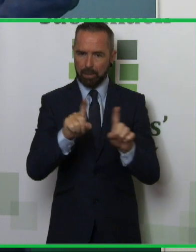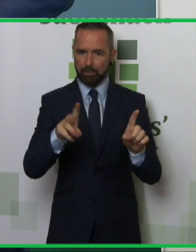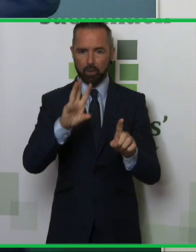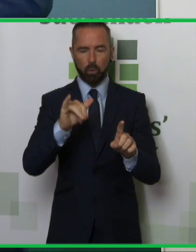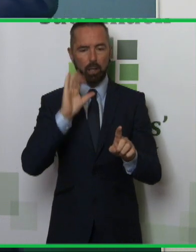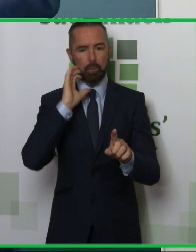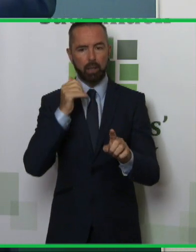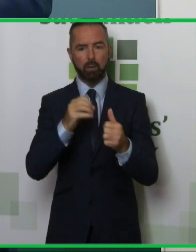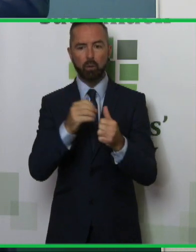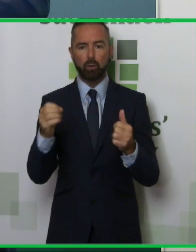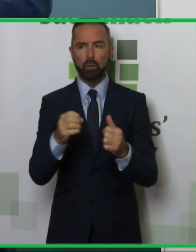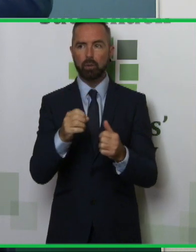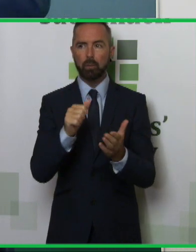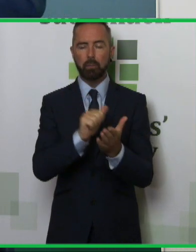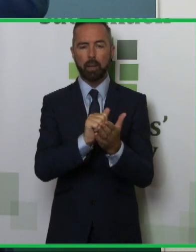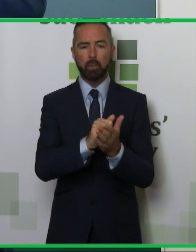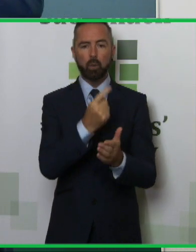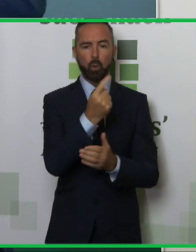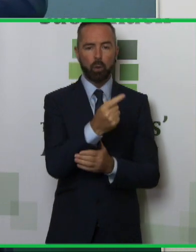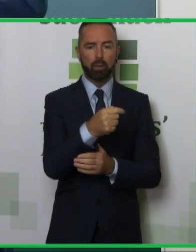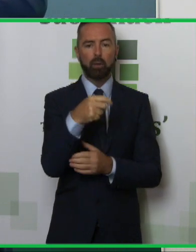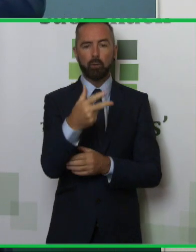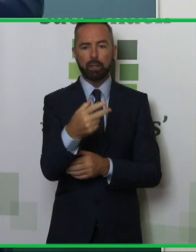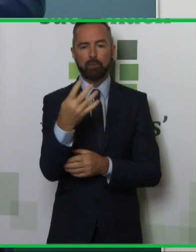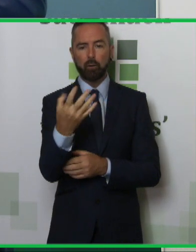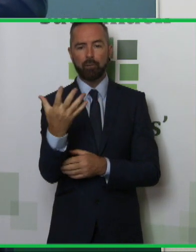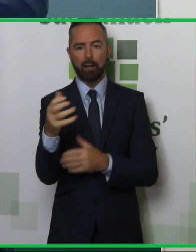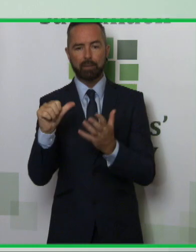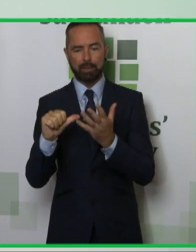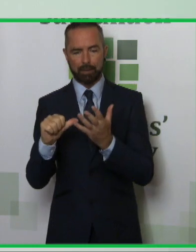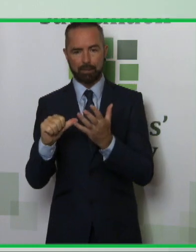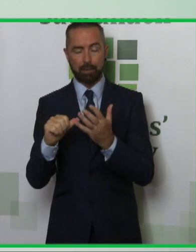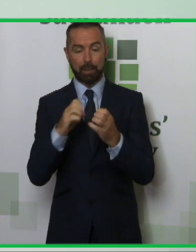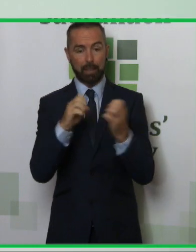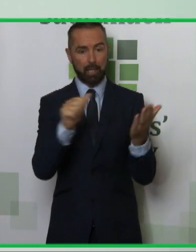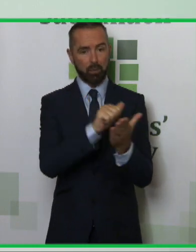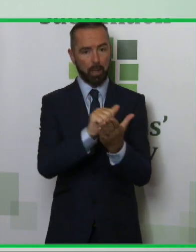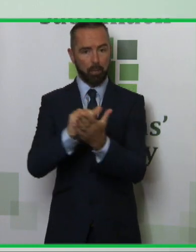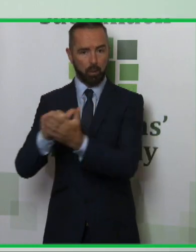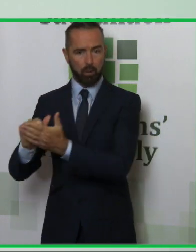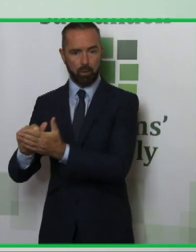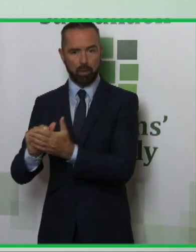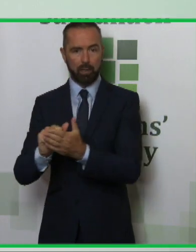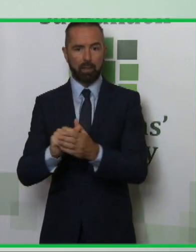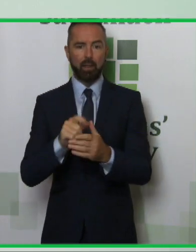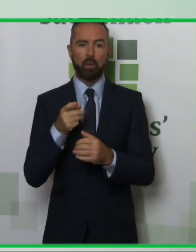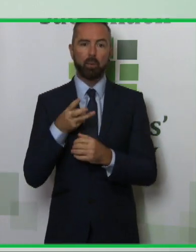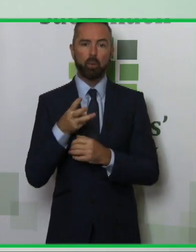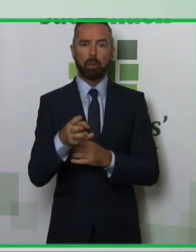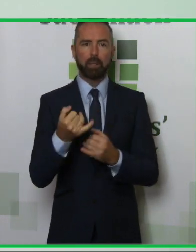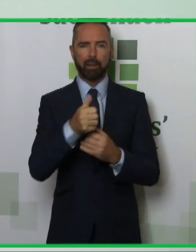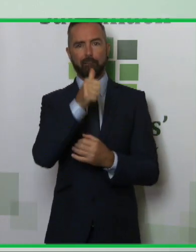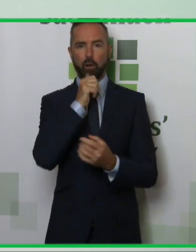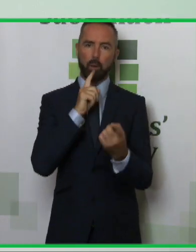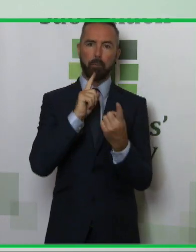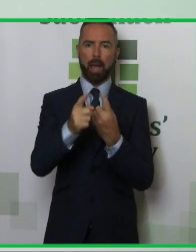The other ballot papers, 1, 3, 4, 5 and 6, each of those effectively is a first past the post voting mechanism. So